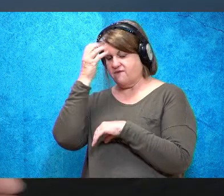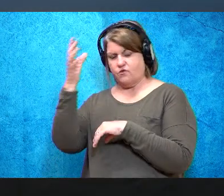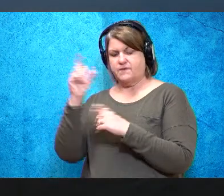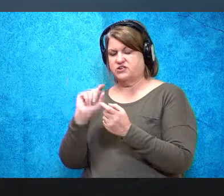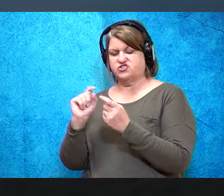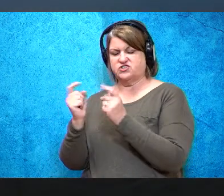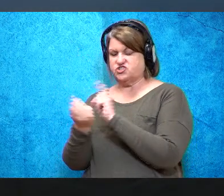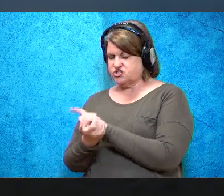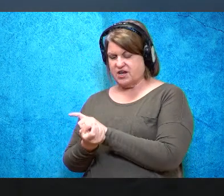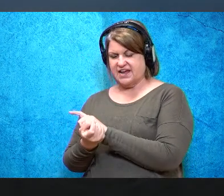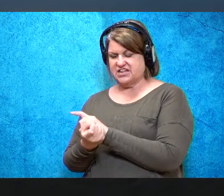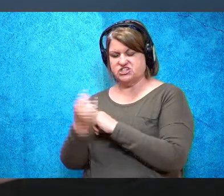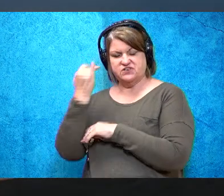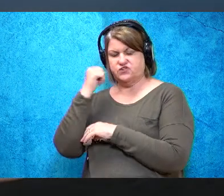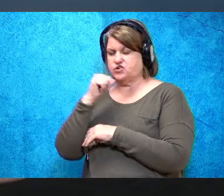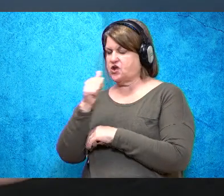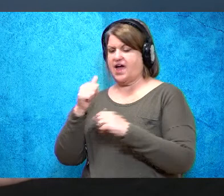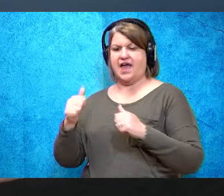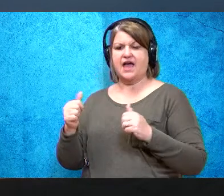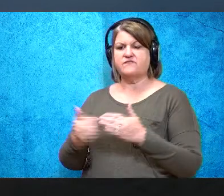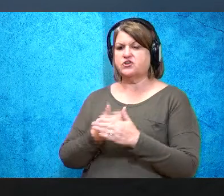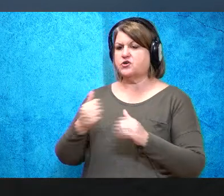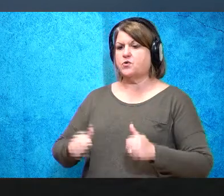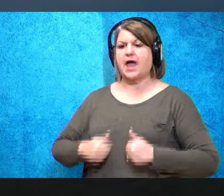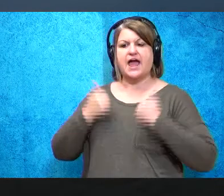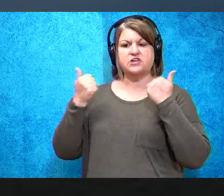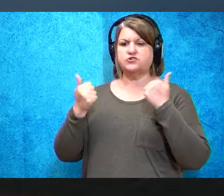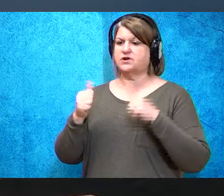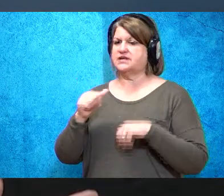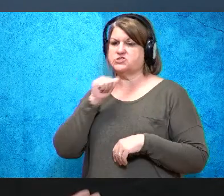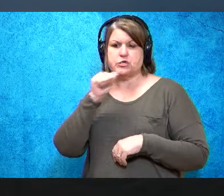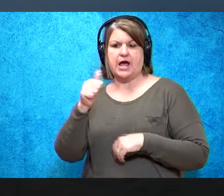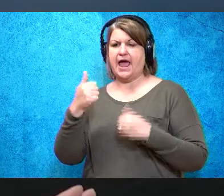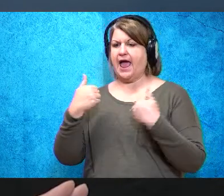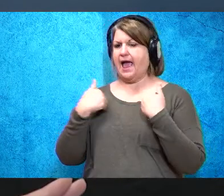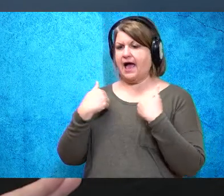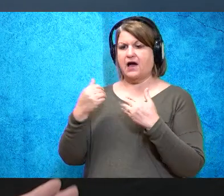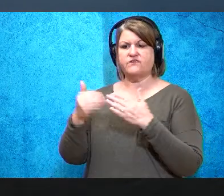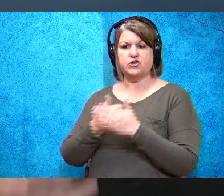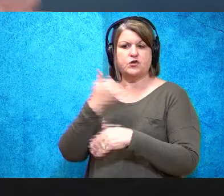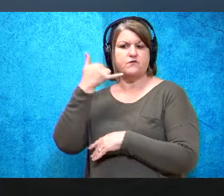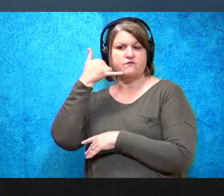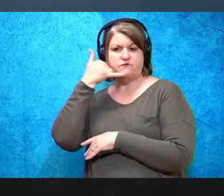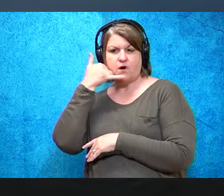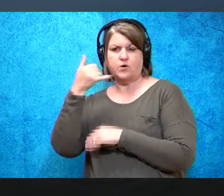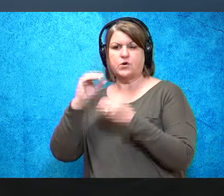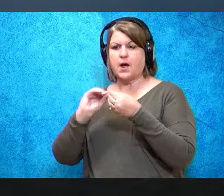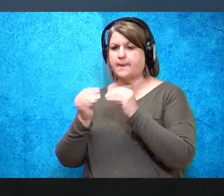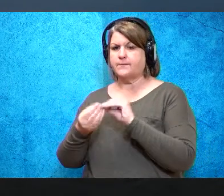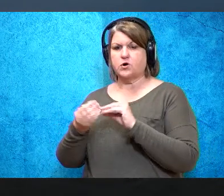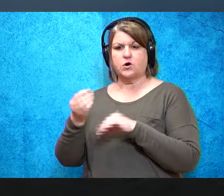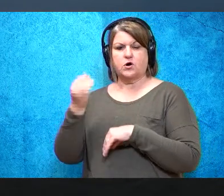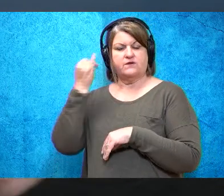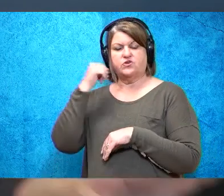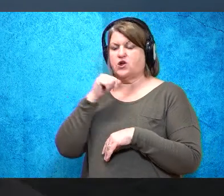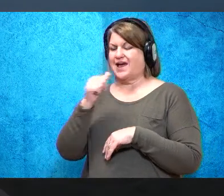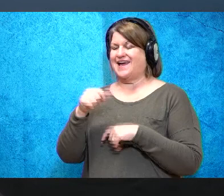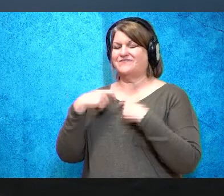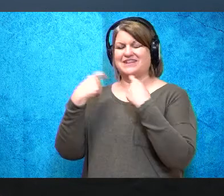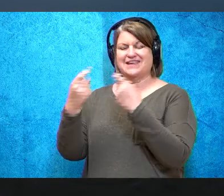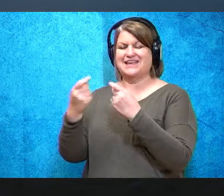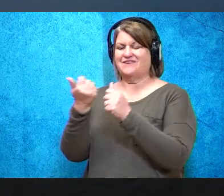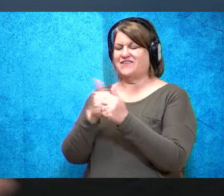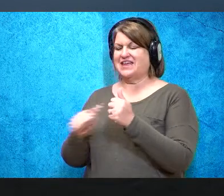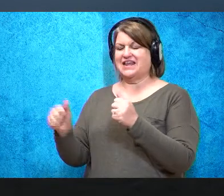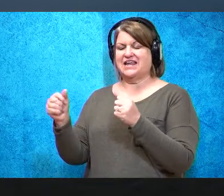address, you don't have a new phone number, and you don't need to provide anything to the school, then your record will seal